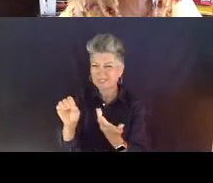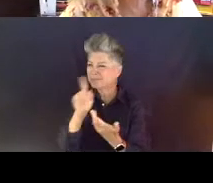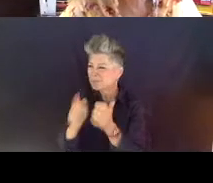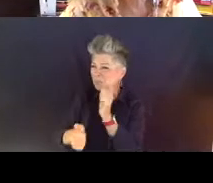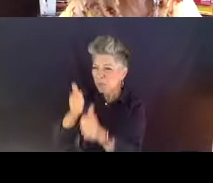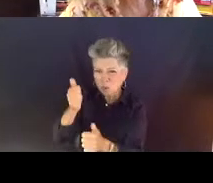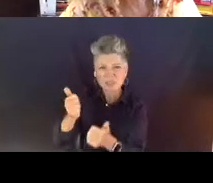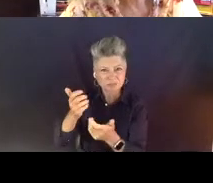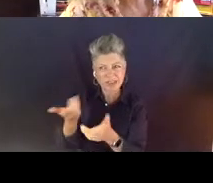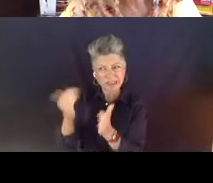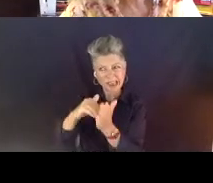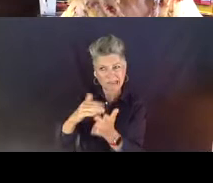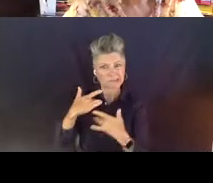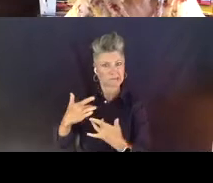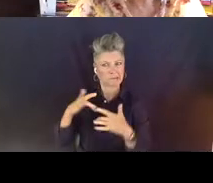empty.